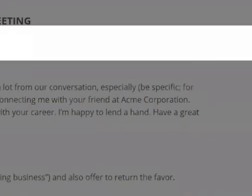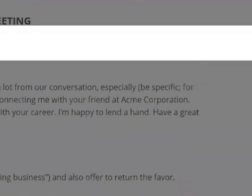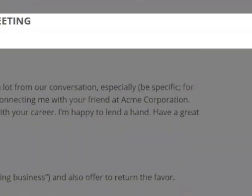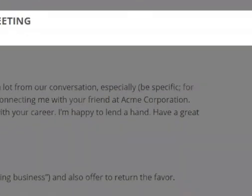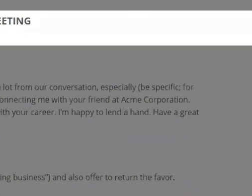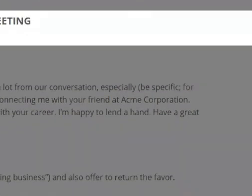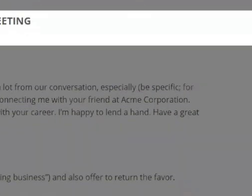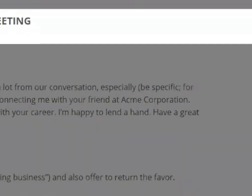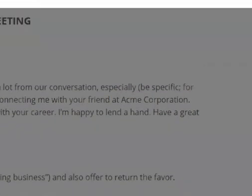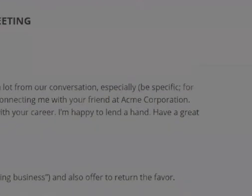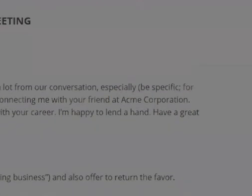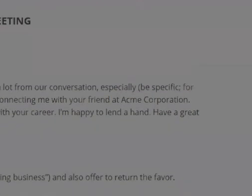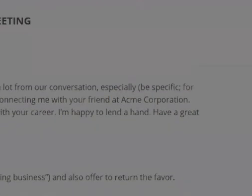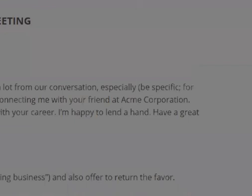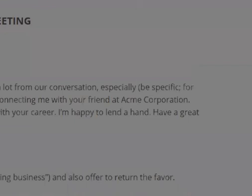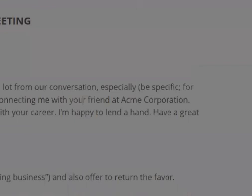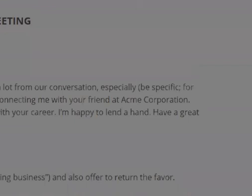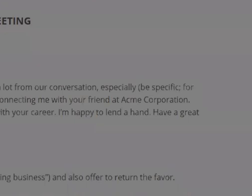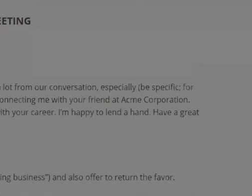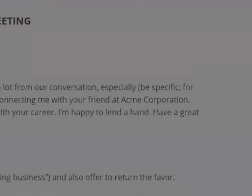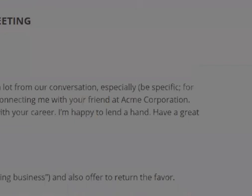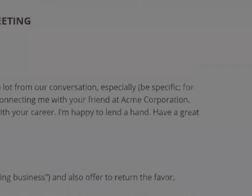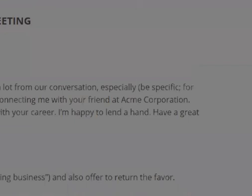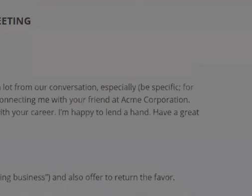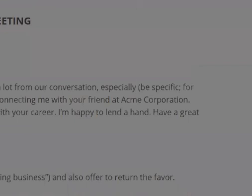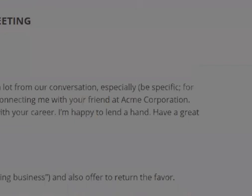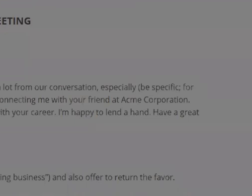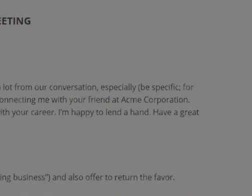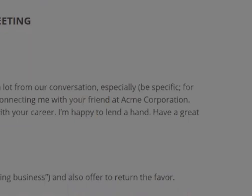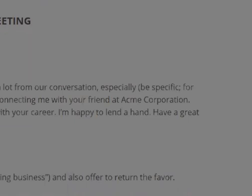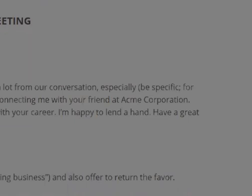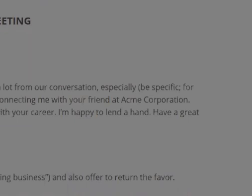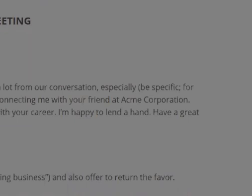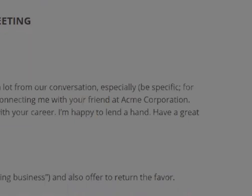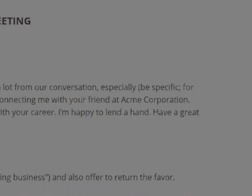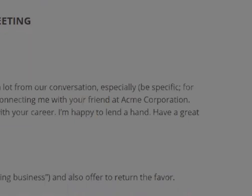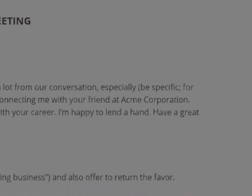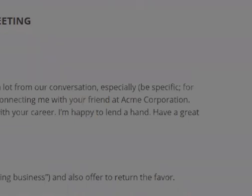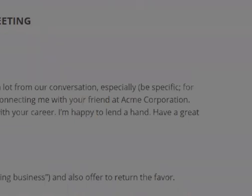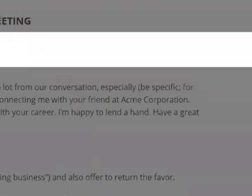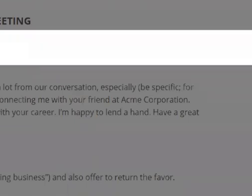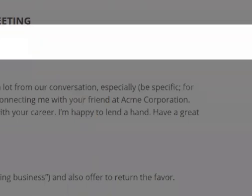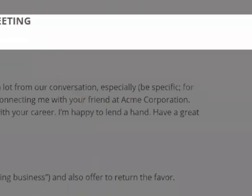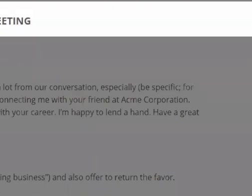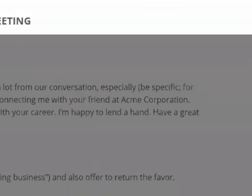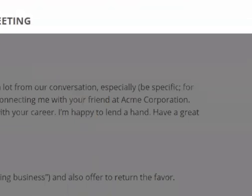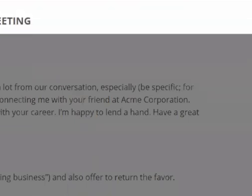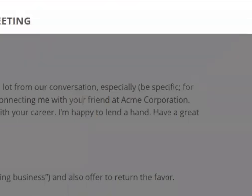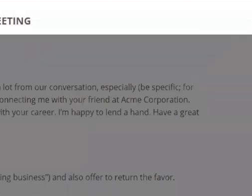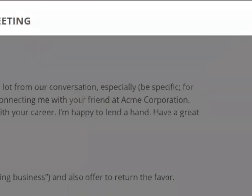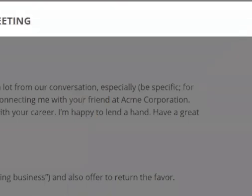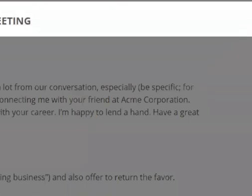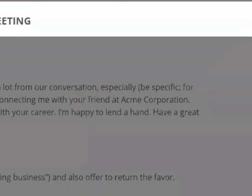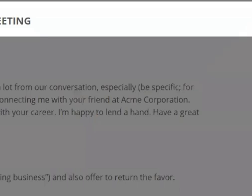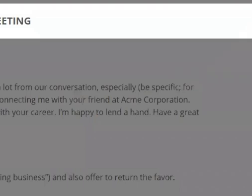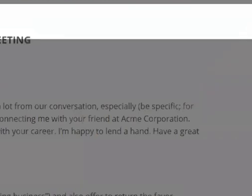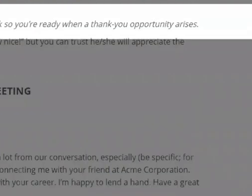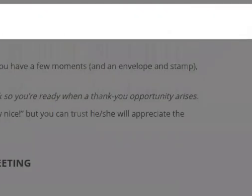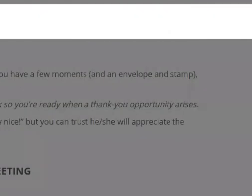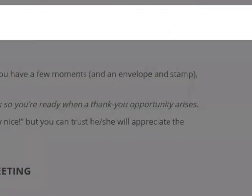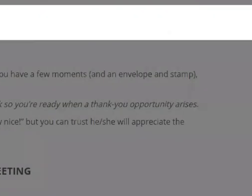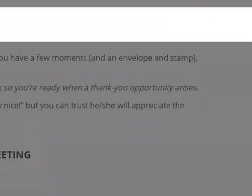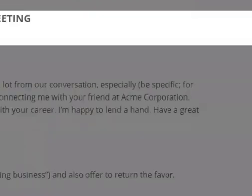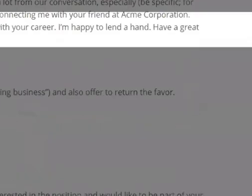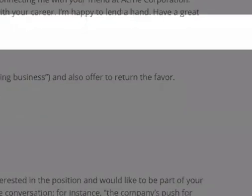beginning, giving students lots and lots of examples of templates to work from. And one that we talk about